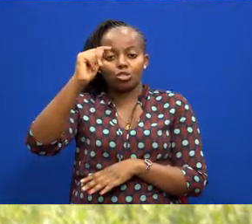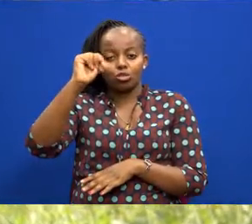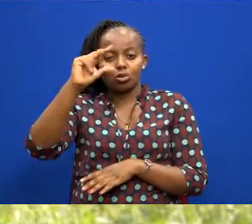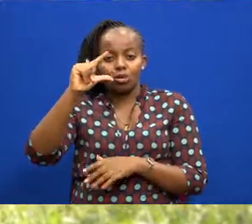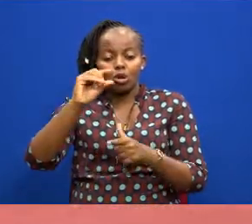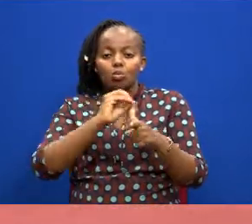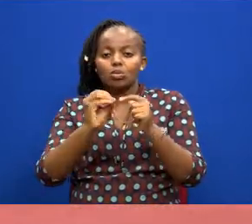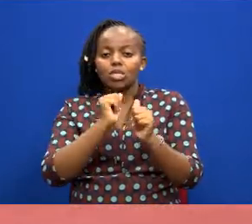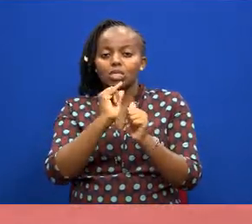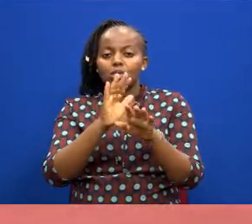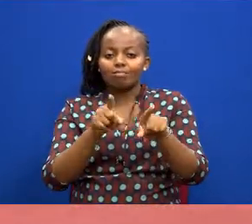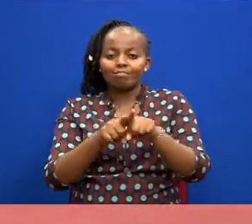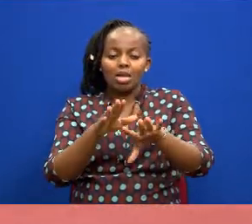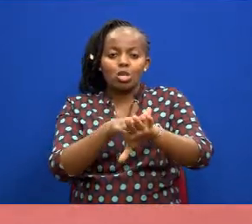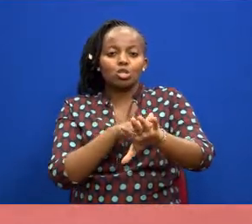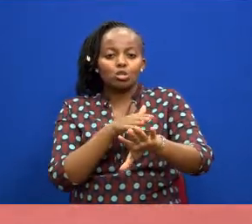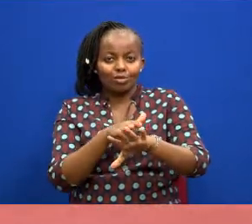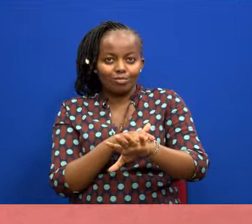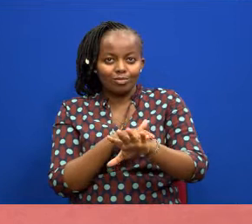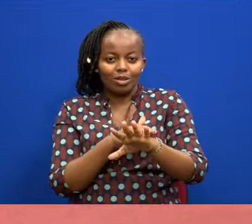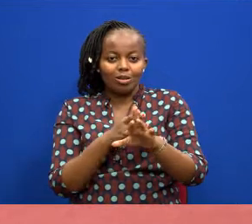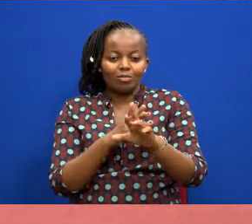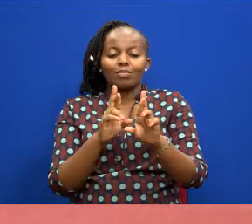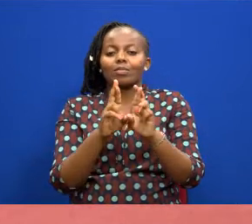Good. On your mark.